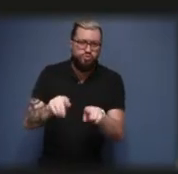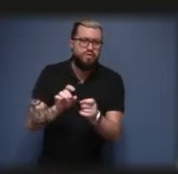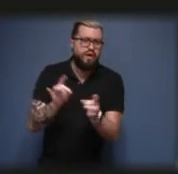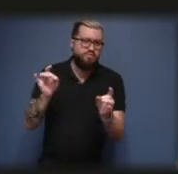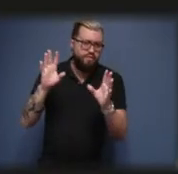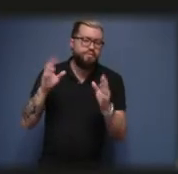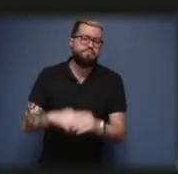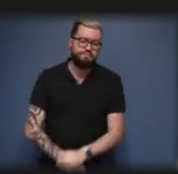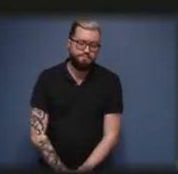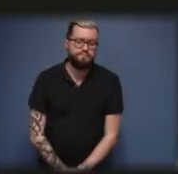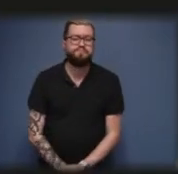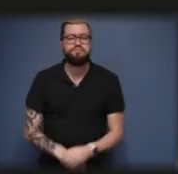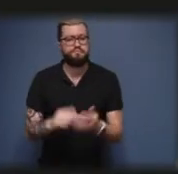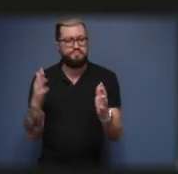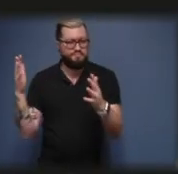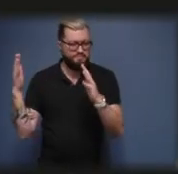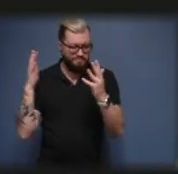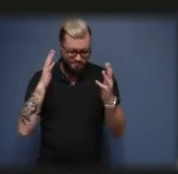incident.